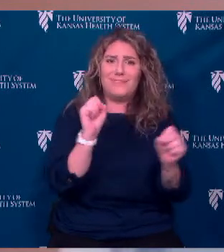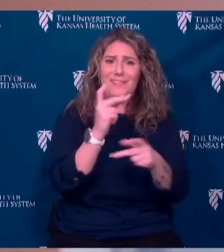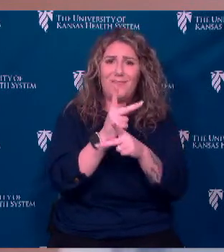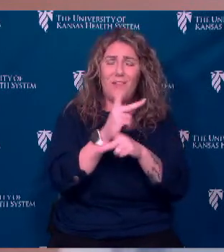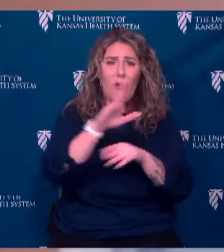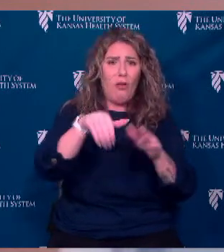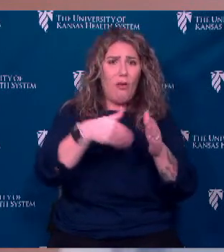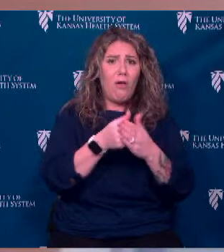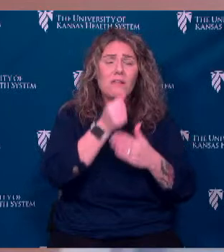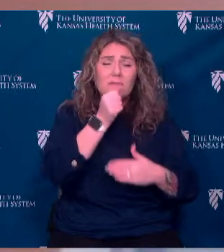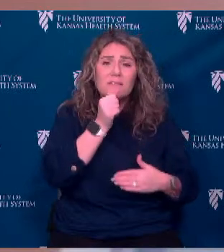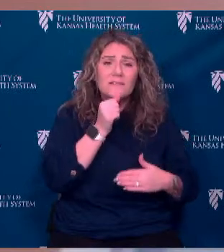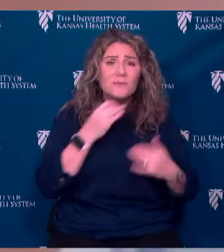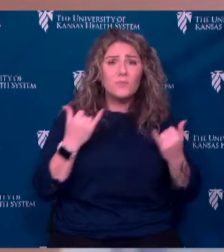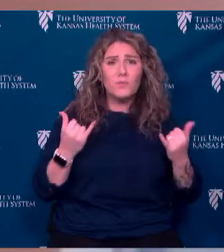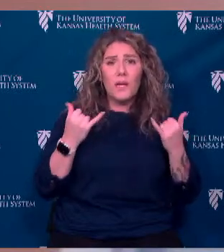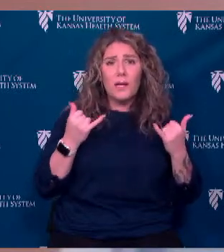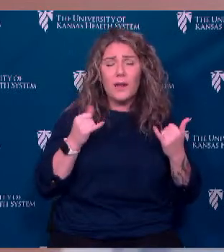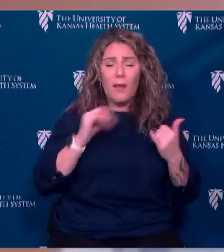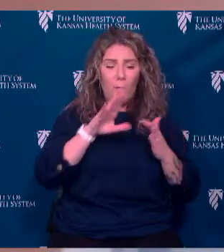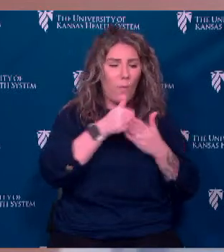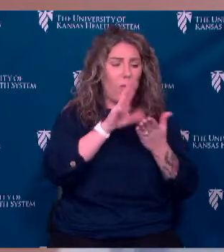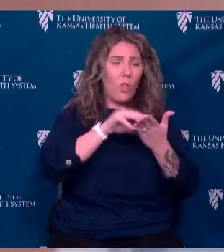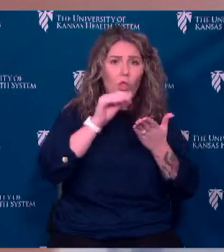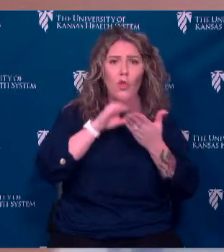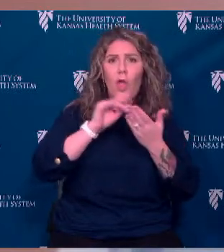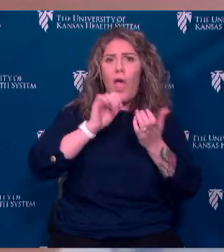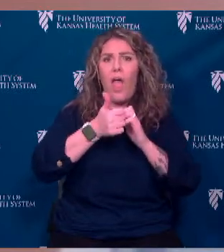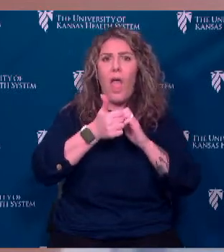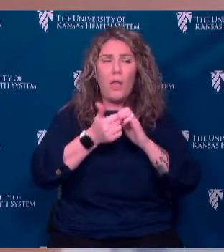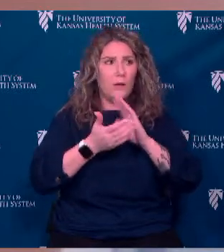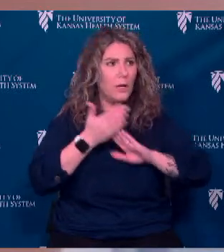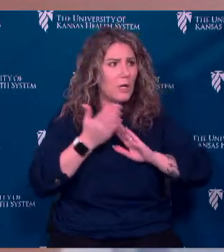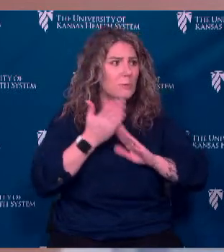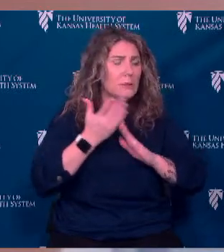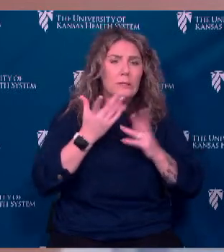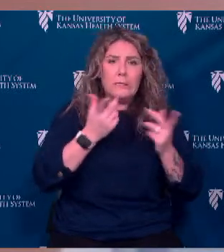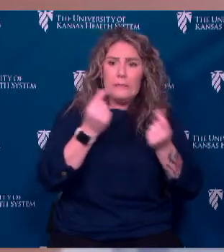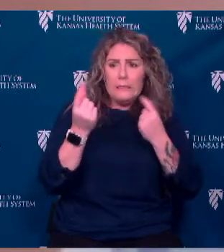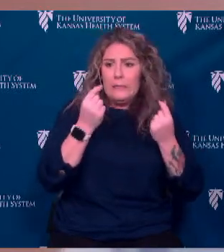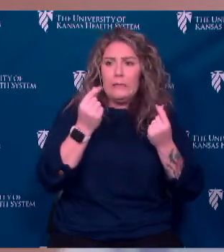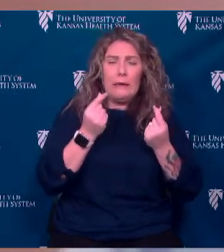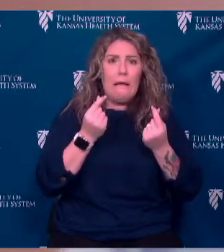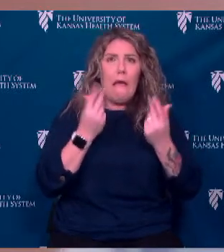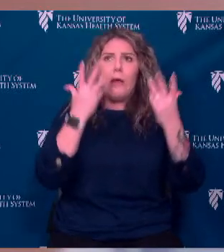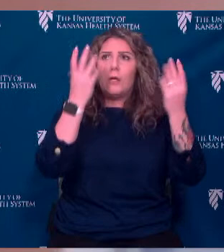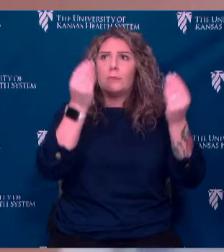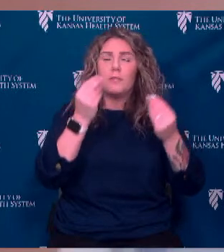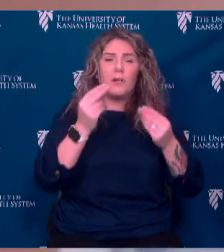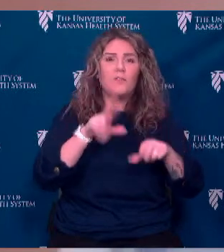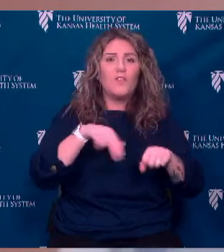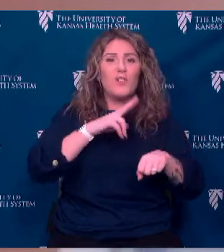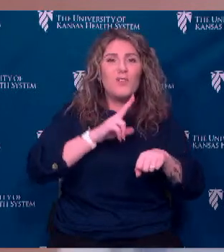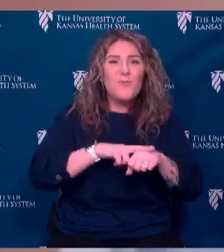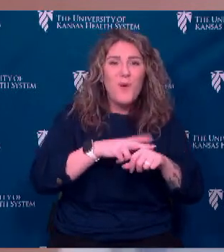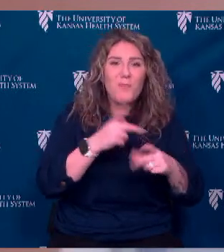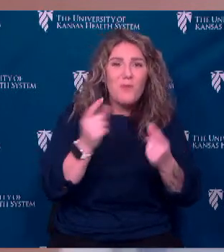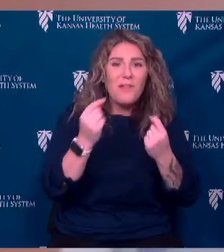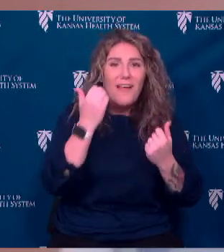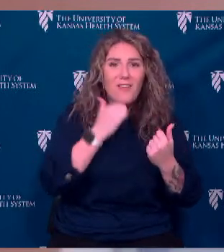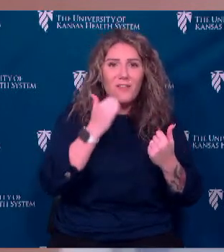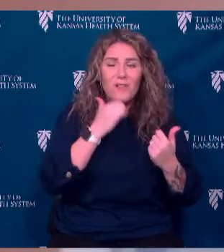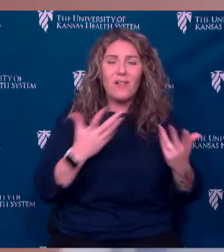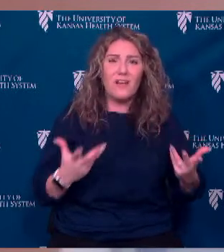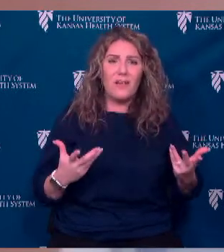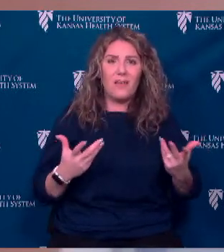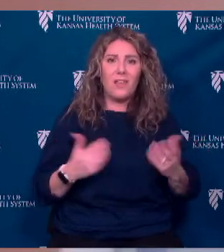now. We're all learning how to operate outside of our normal processes. And I think that's going to